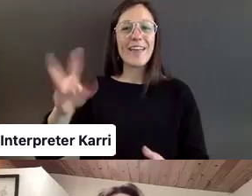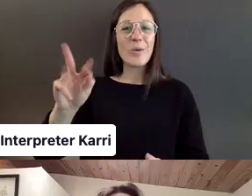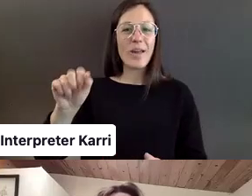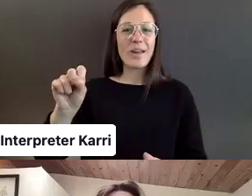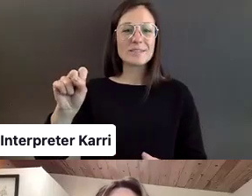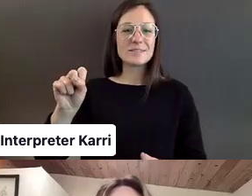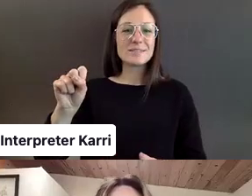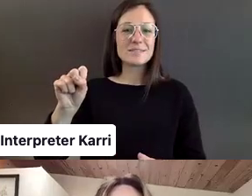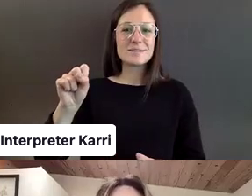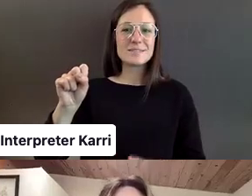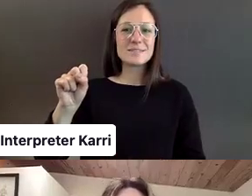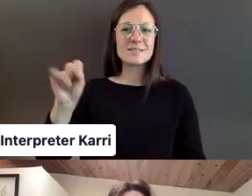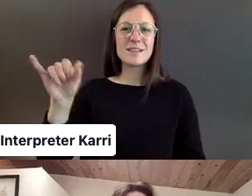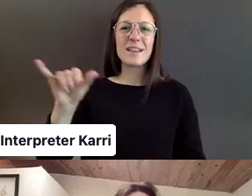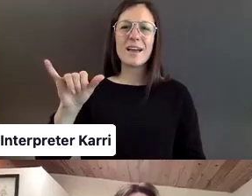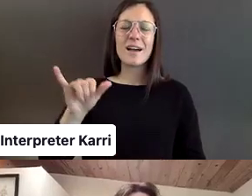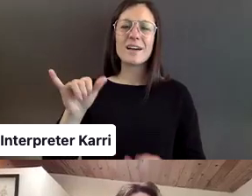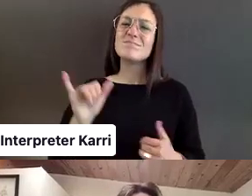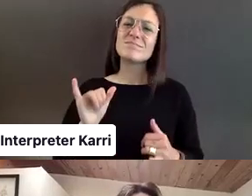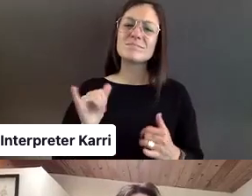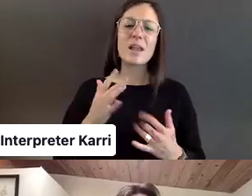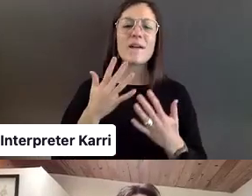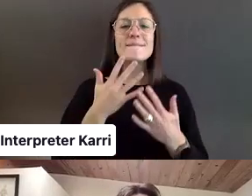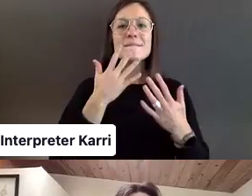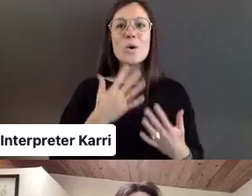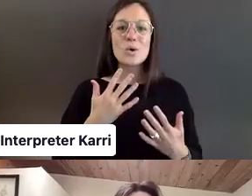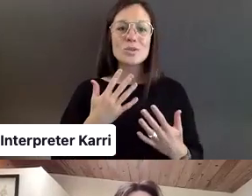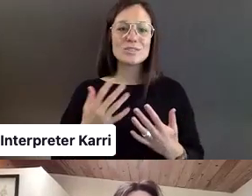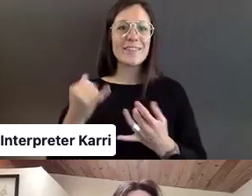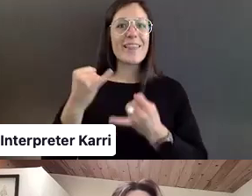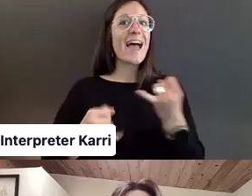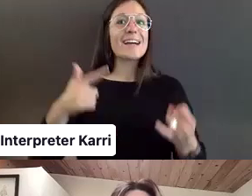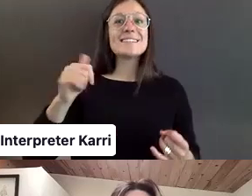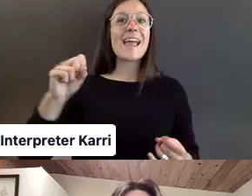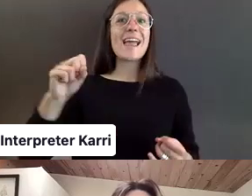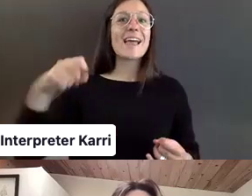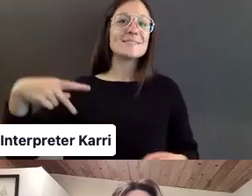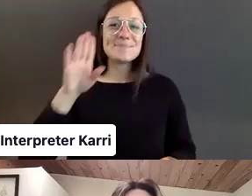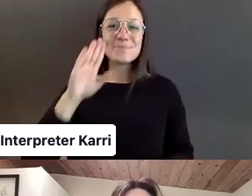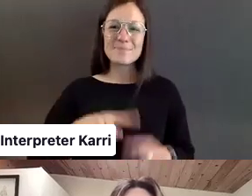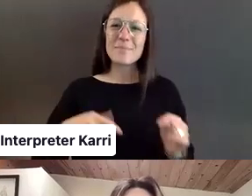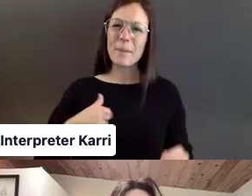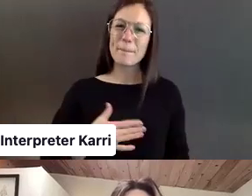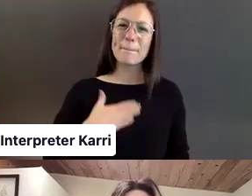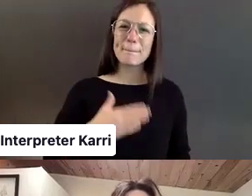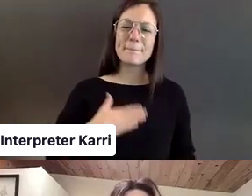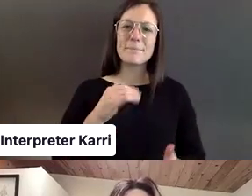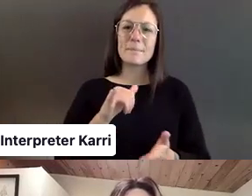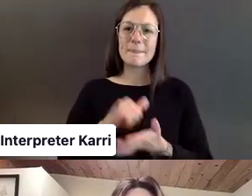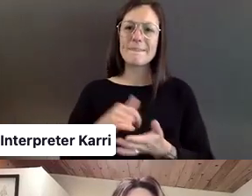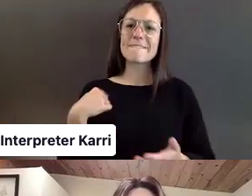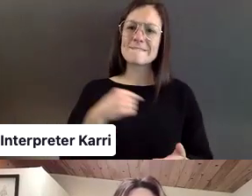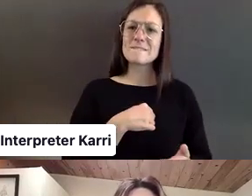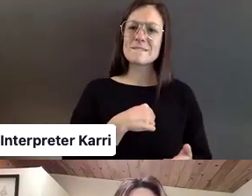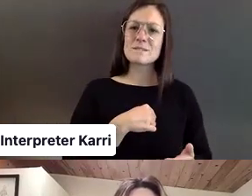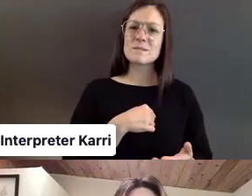Like how unfortunate it was the very last gasp. I'm so glad that she got